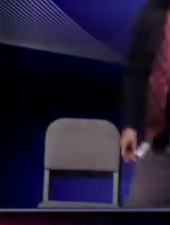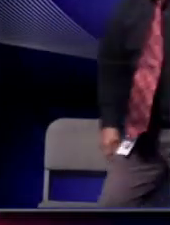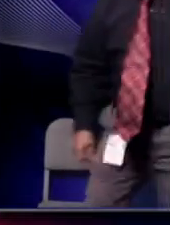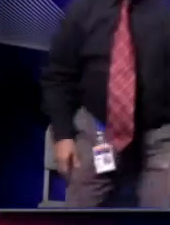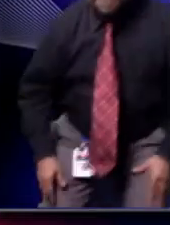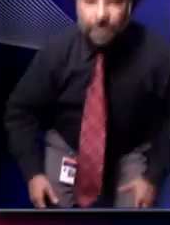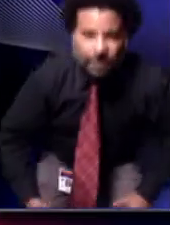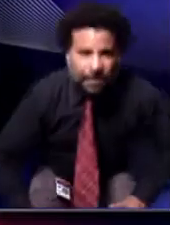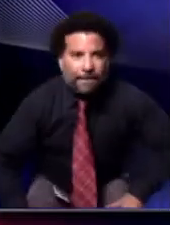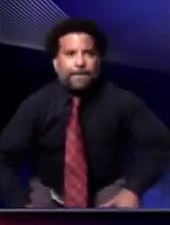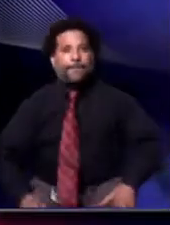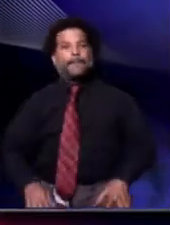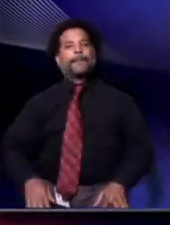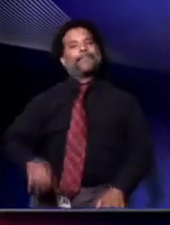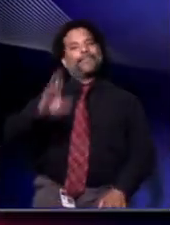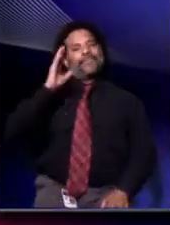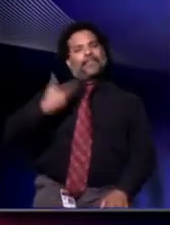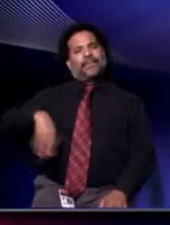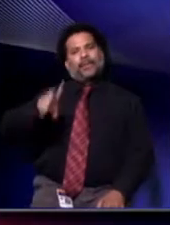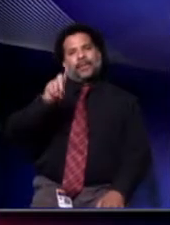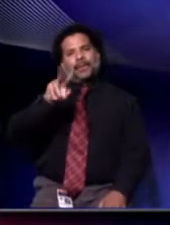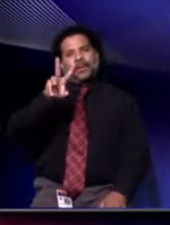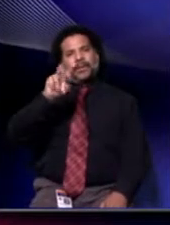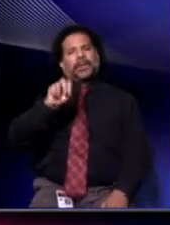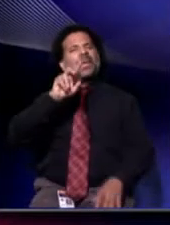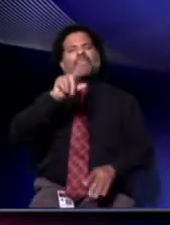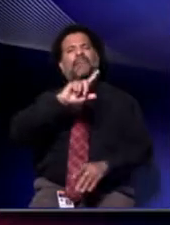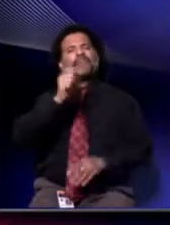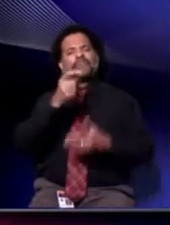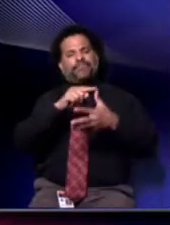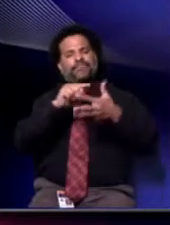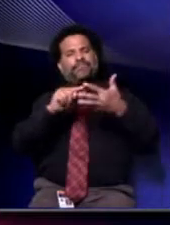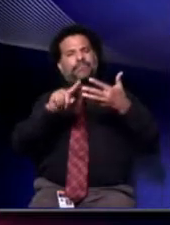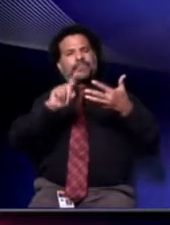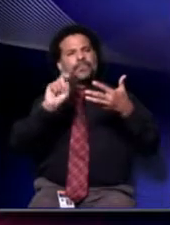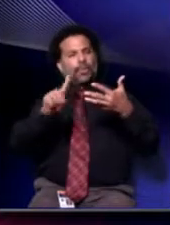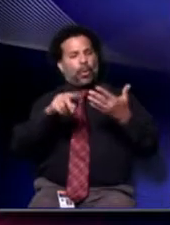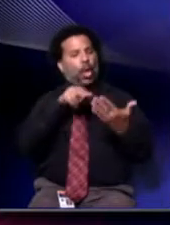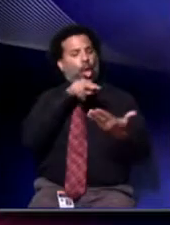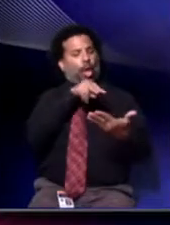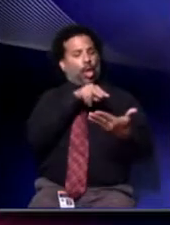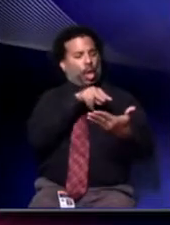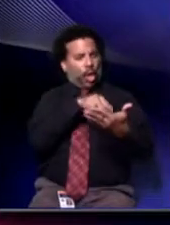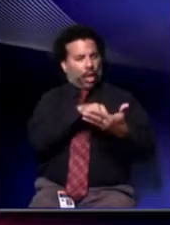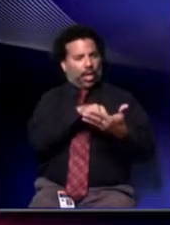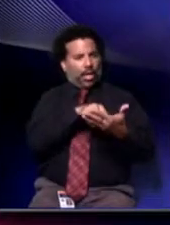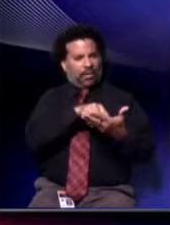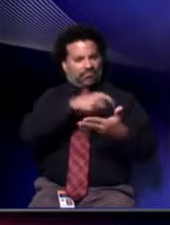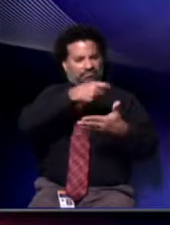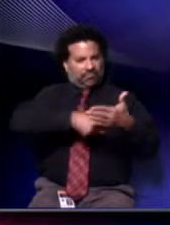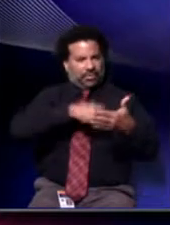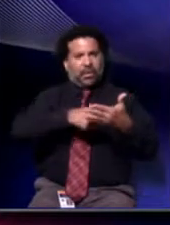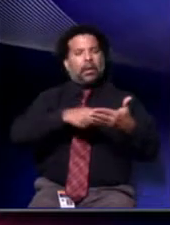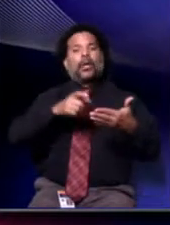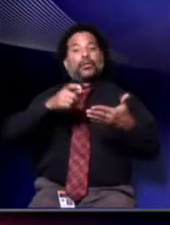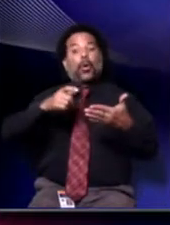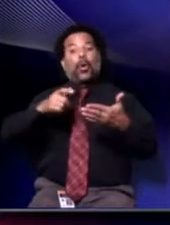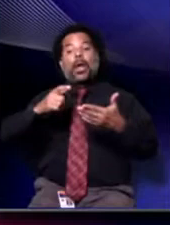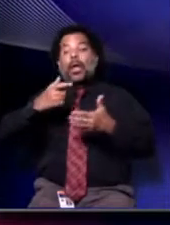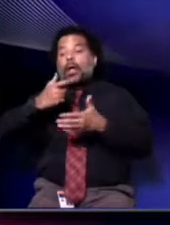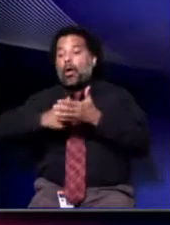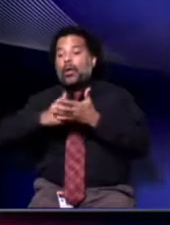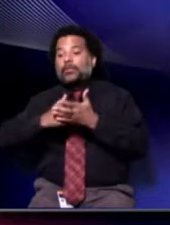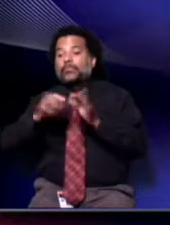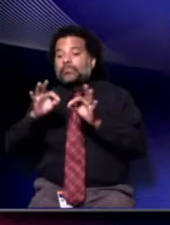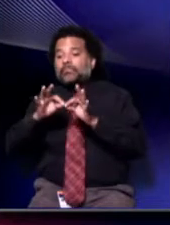One, if when we're looking at this report on the per child cost, we've eliminated the residential component of it. So we